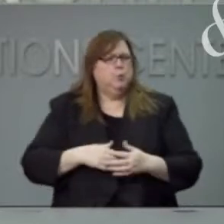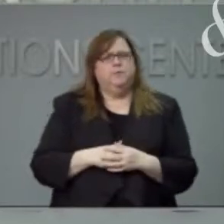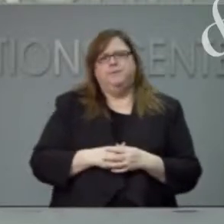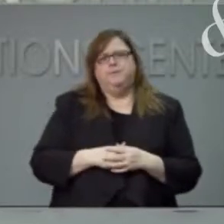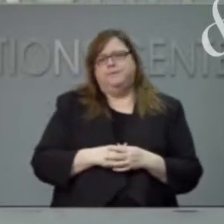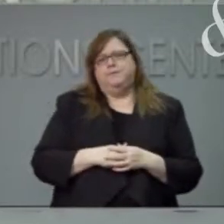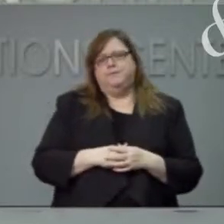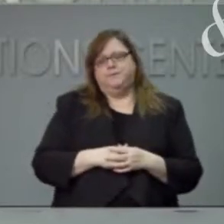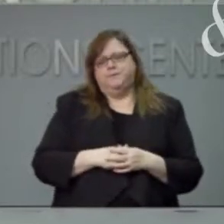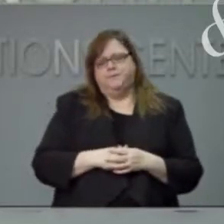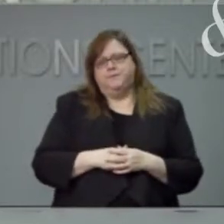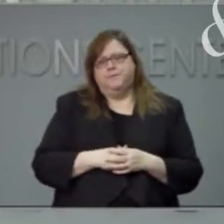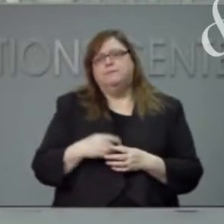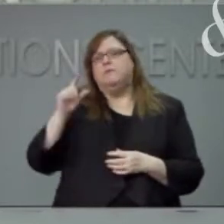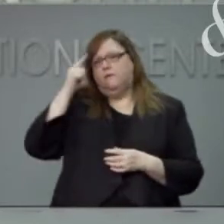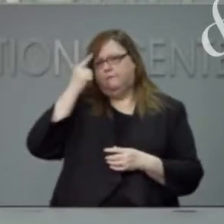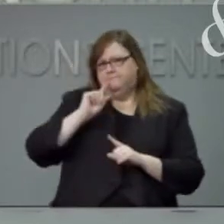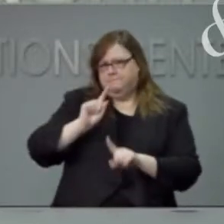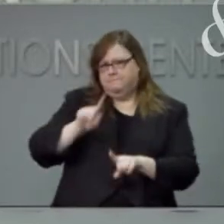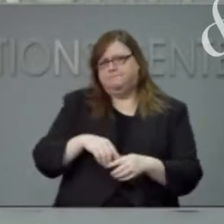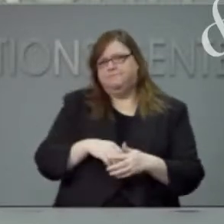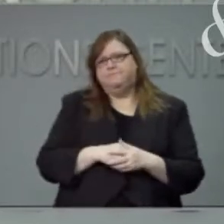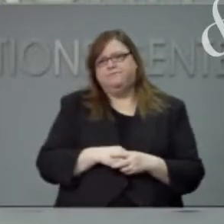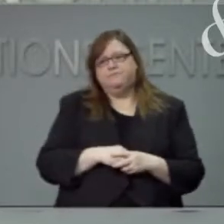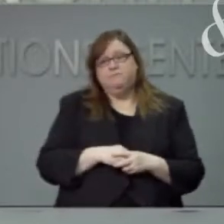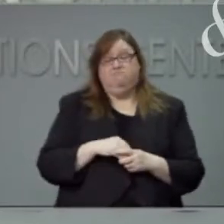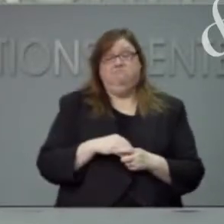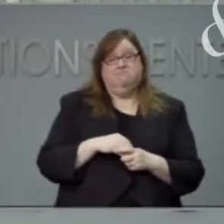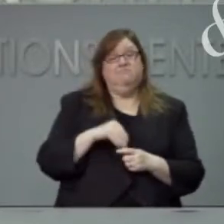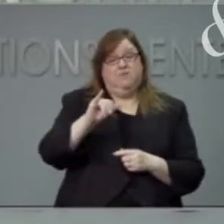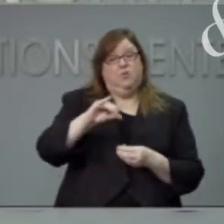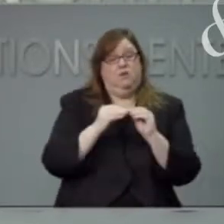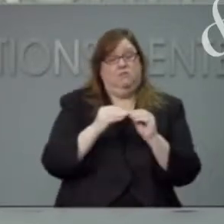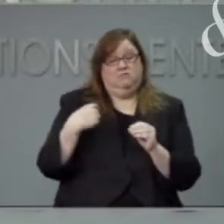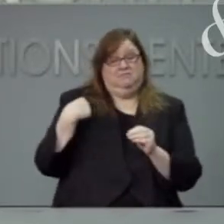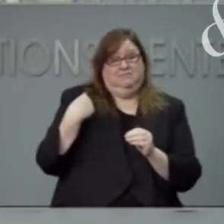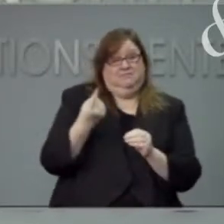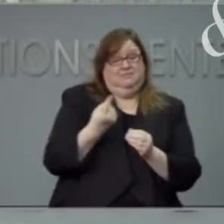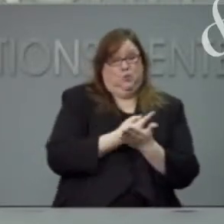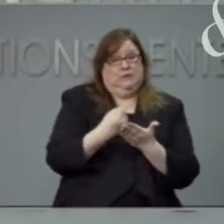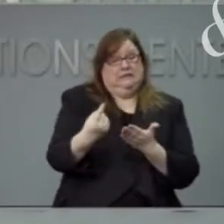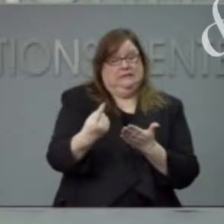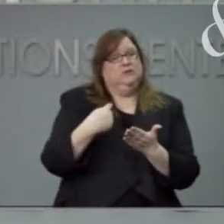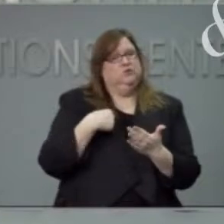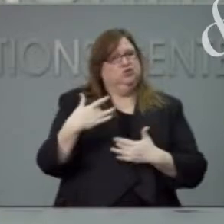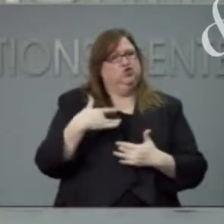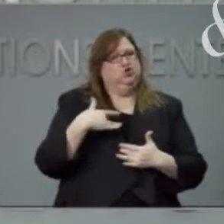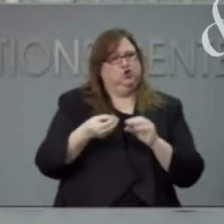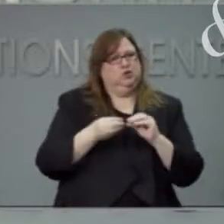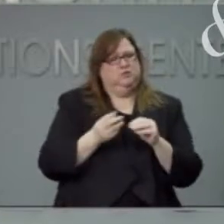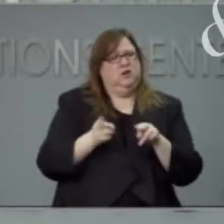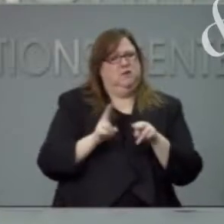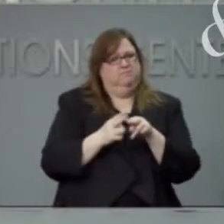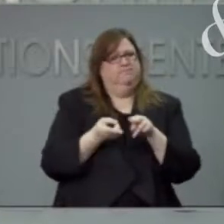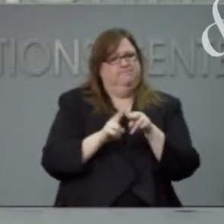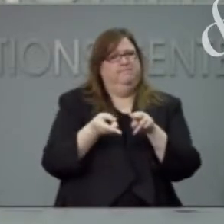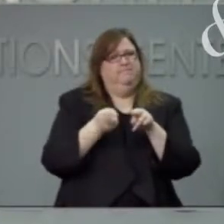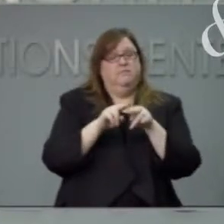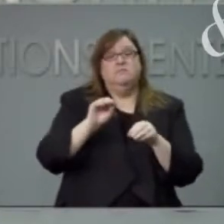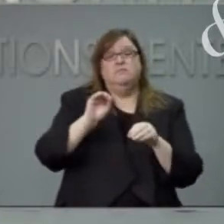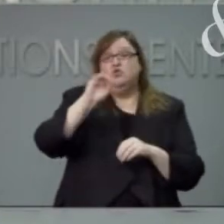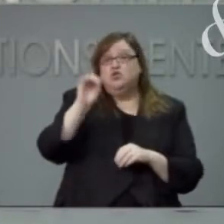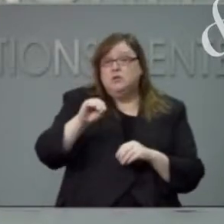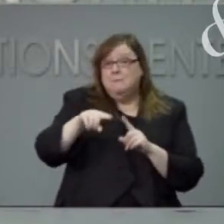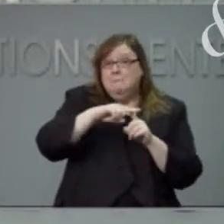week. We've seen an increase in our percentage positive. We've also seen an increase in